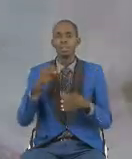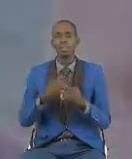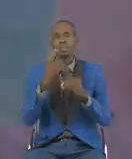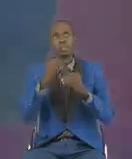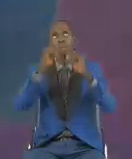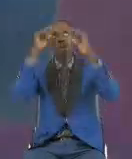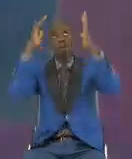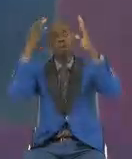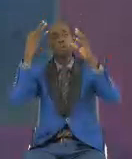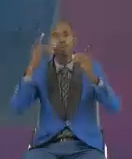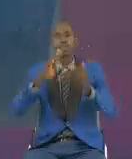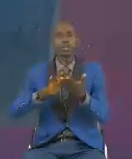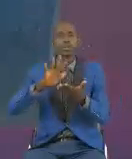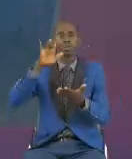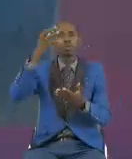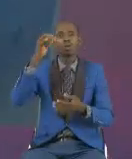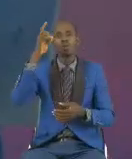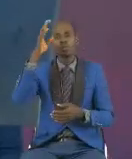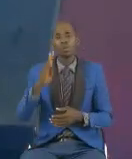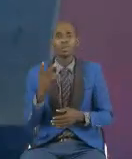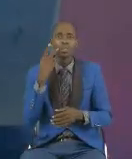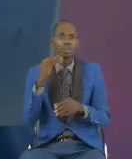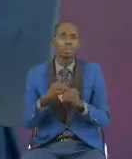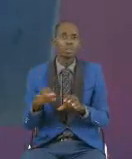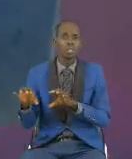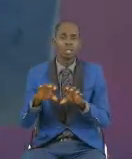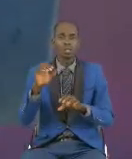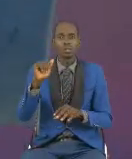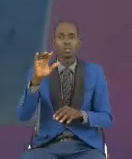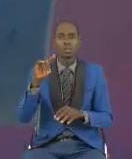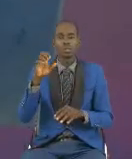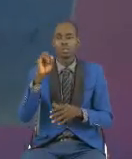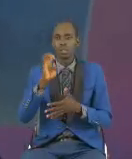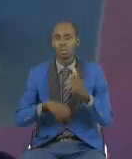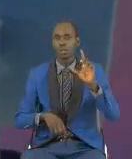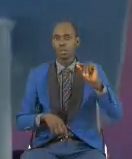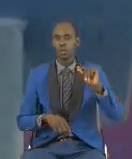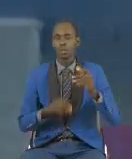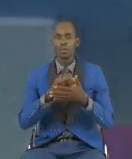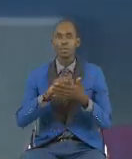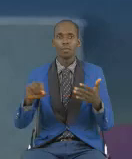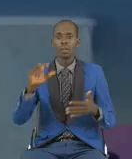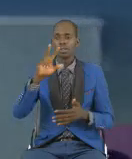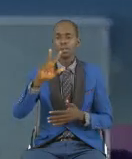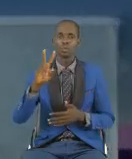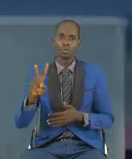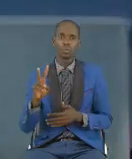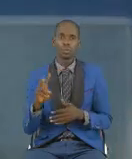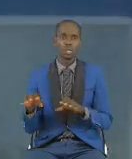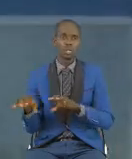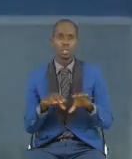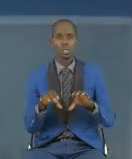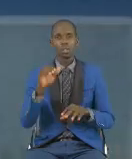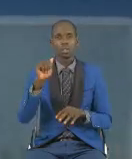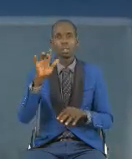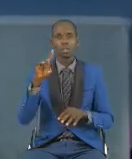of God. Acts of the Apostles, chapter 20, we're looking at verse 32. Acts, chapter